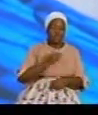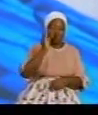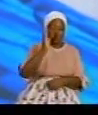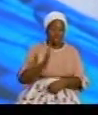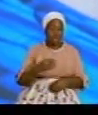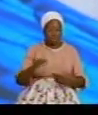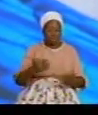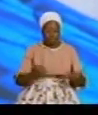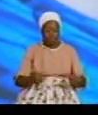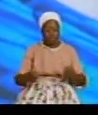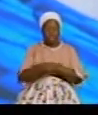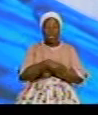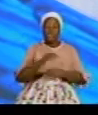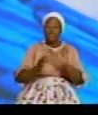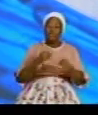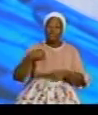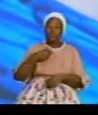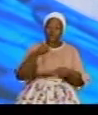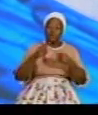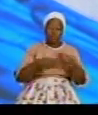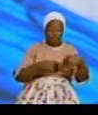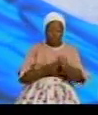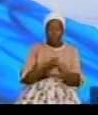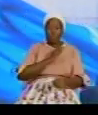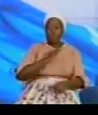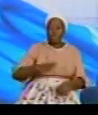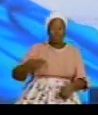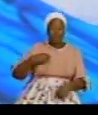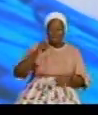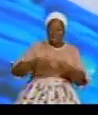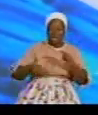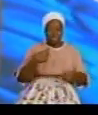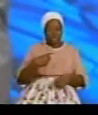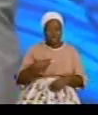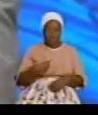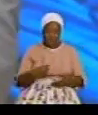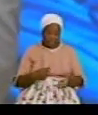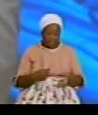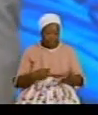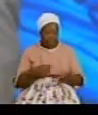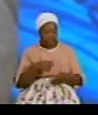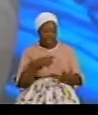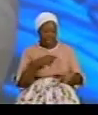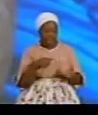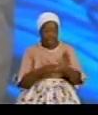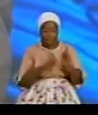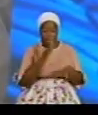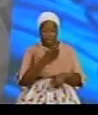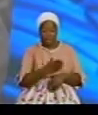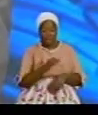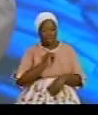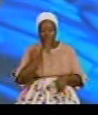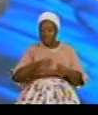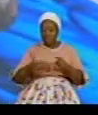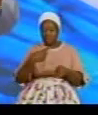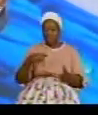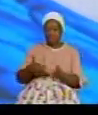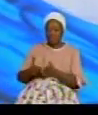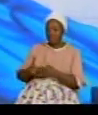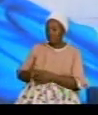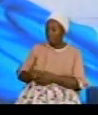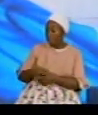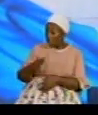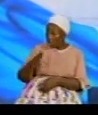today. If we're going to follow Christ, we can't say, these people are there, I can't say that. And